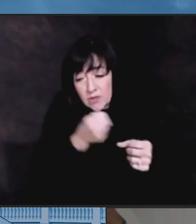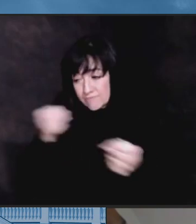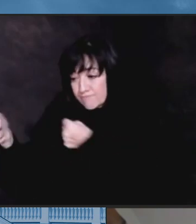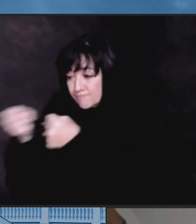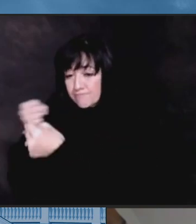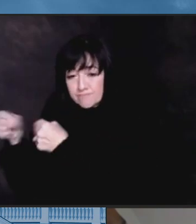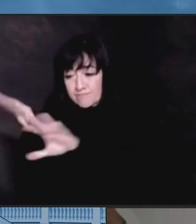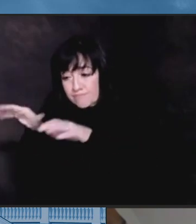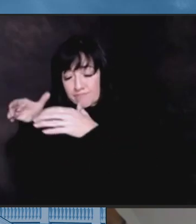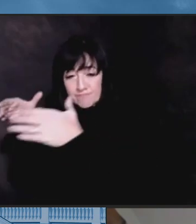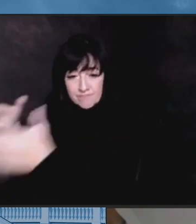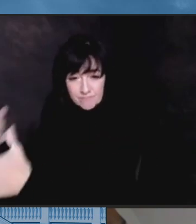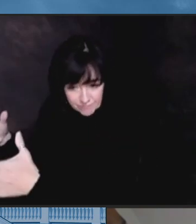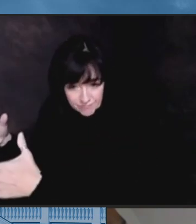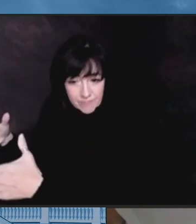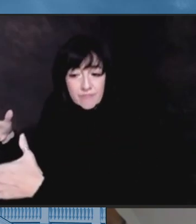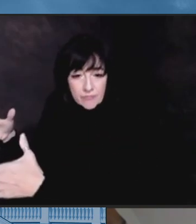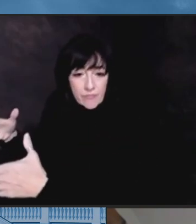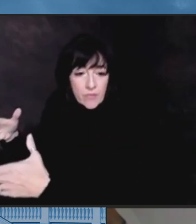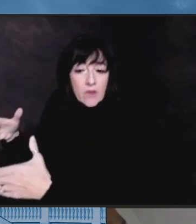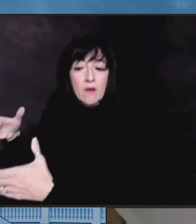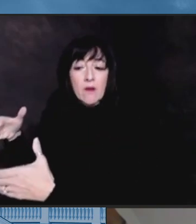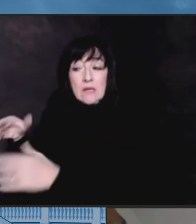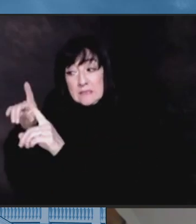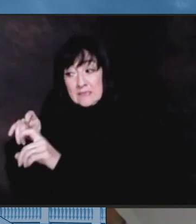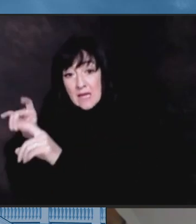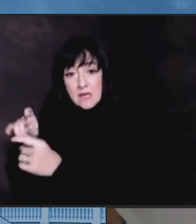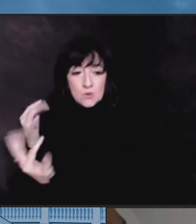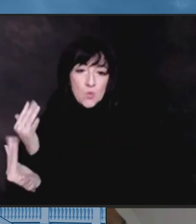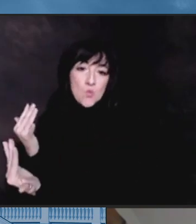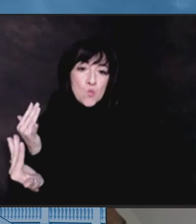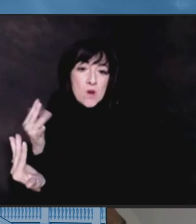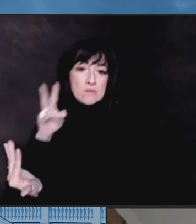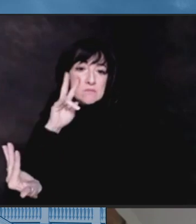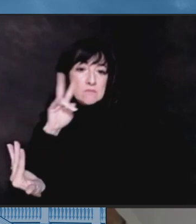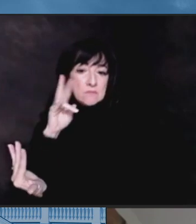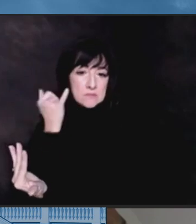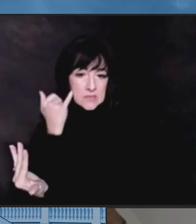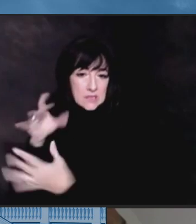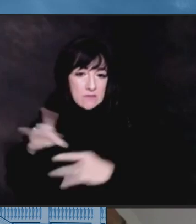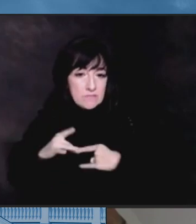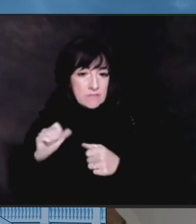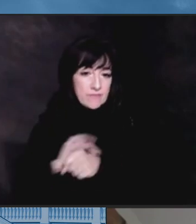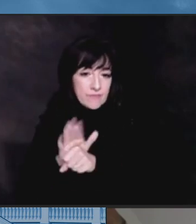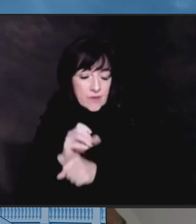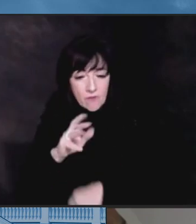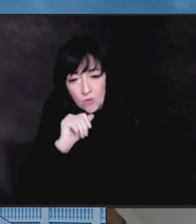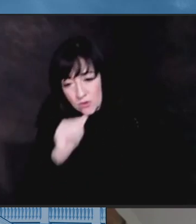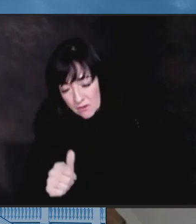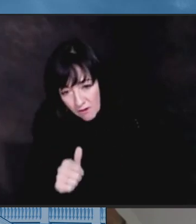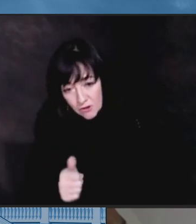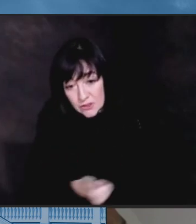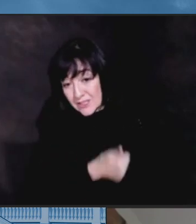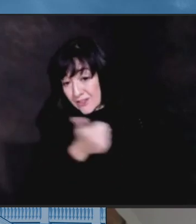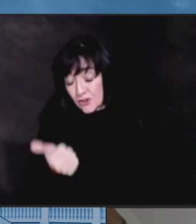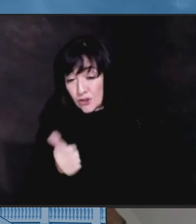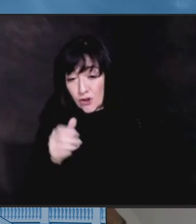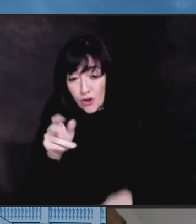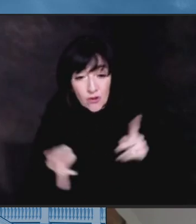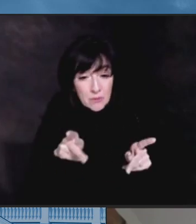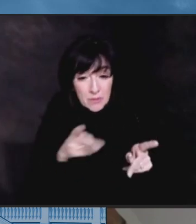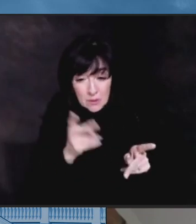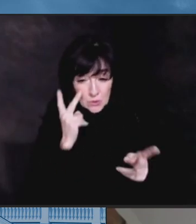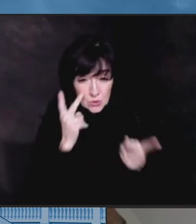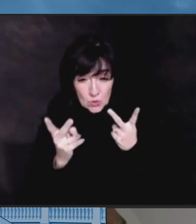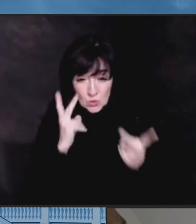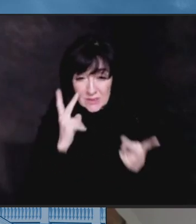a negative. And the number of COVID-19 individuals that are hospitalized in Delaware, as you'll see in a minute,